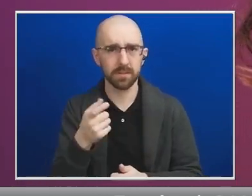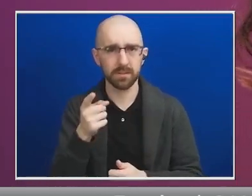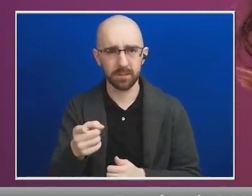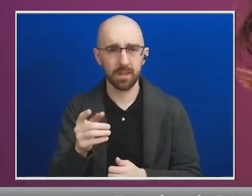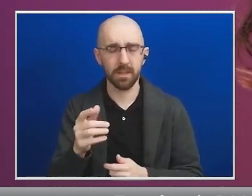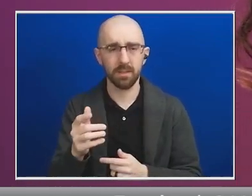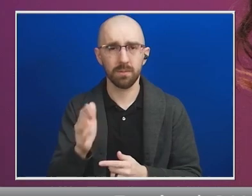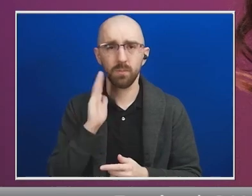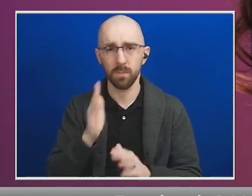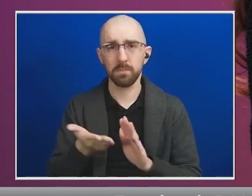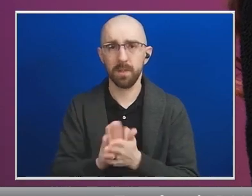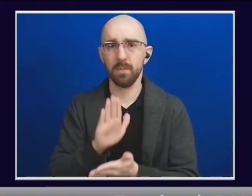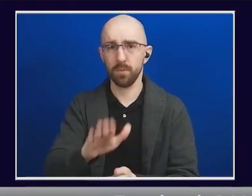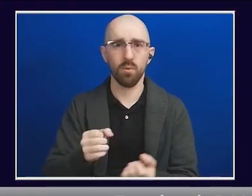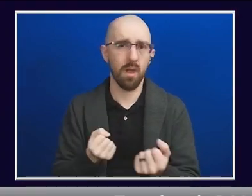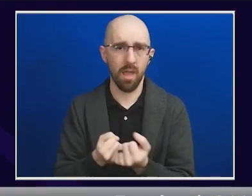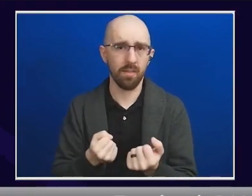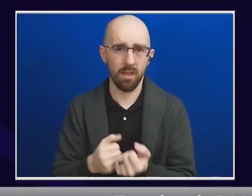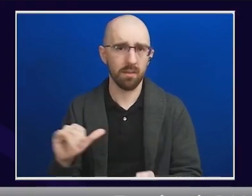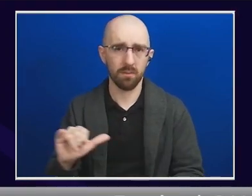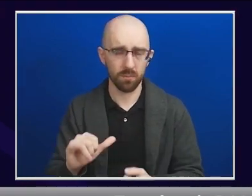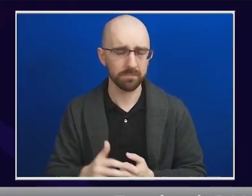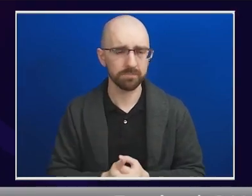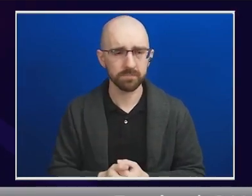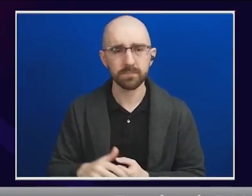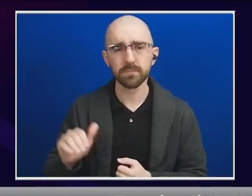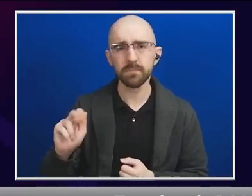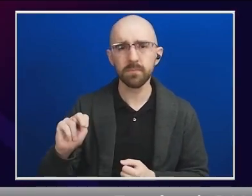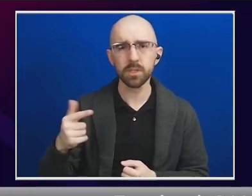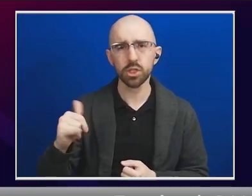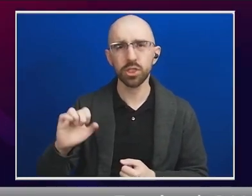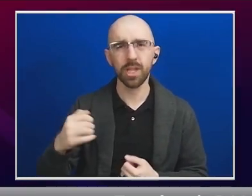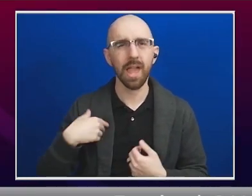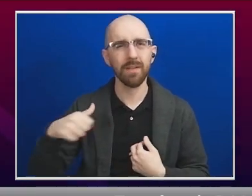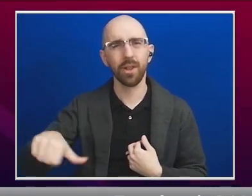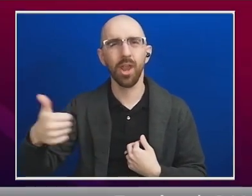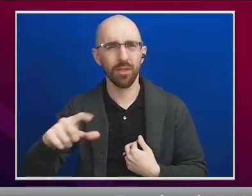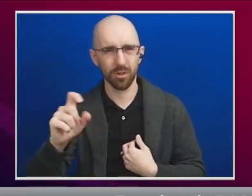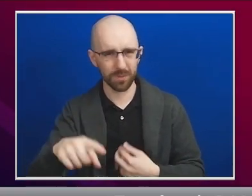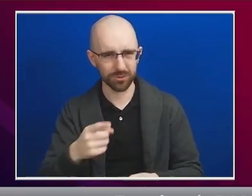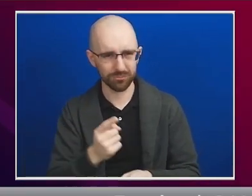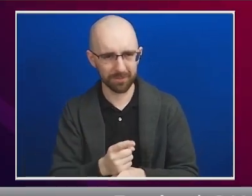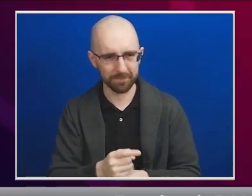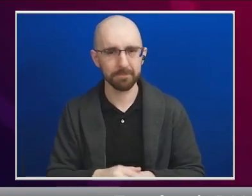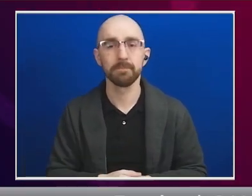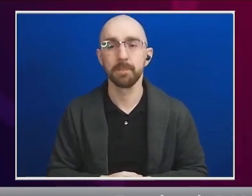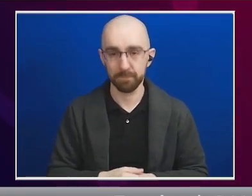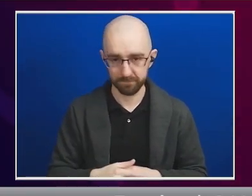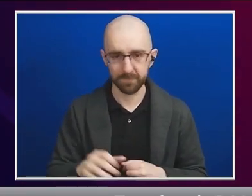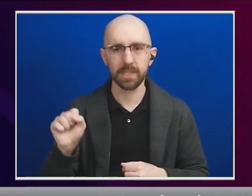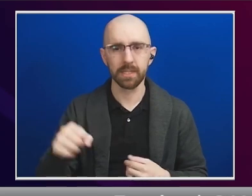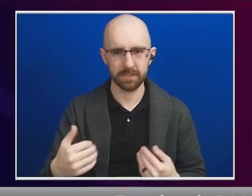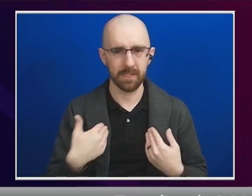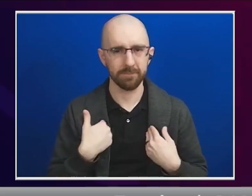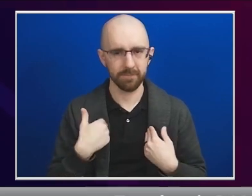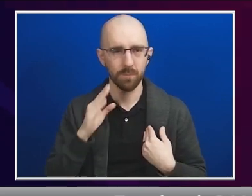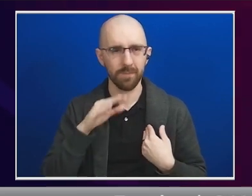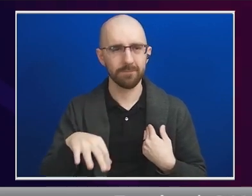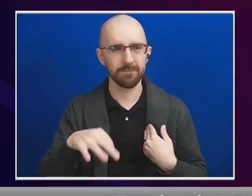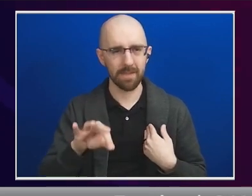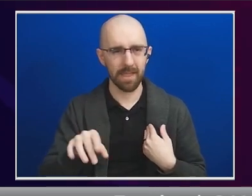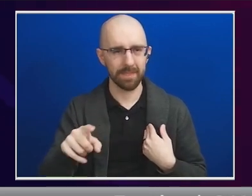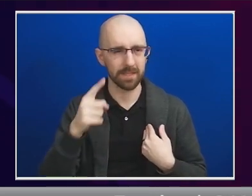allies. Angie, you have one more question? Yes, I do. Let me find this for